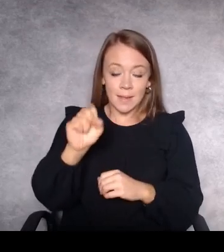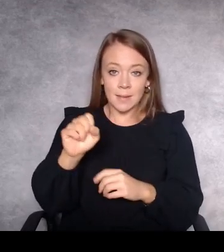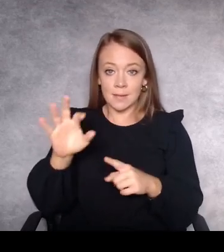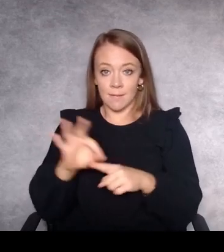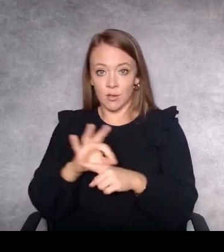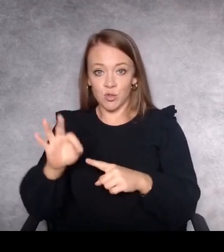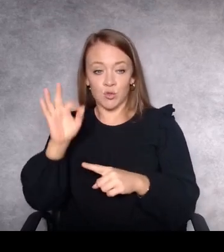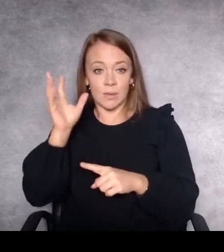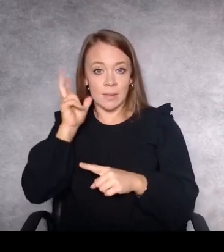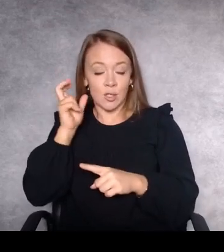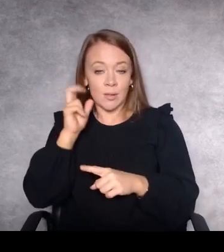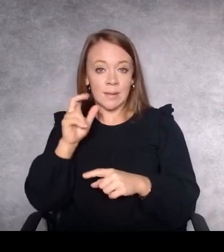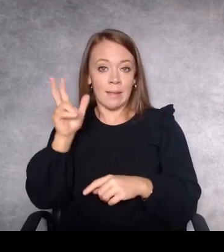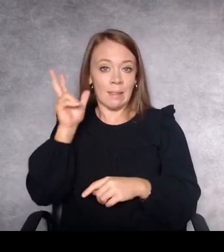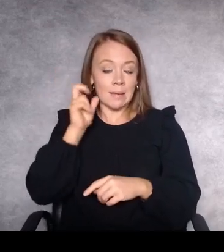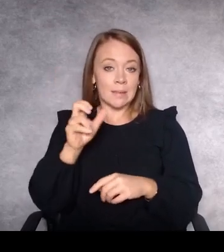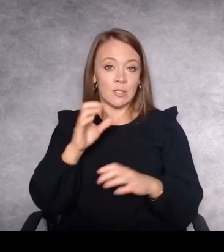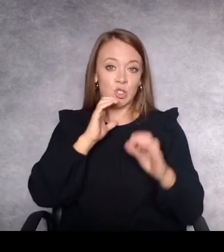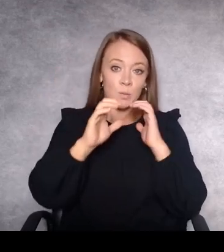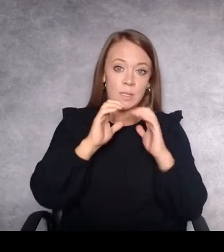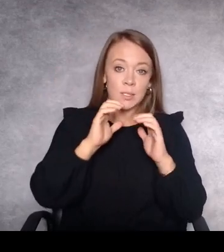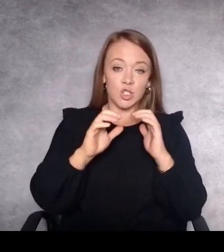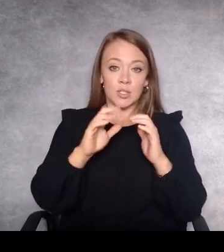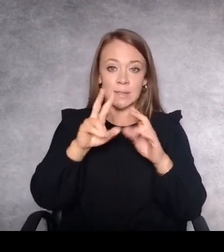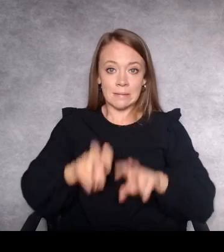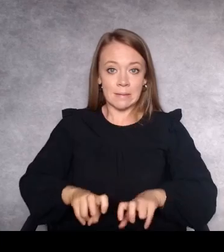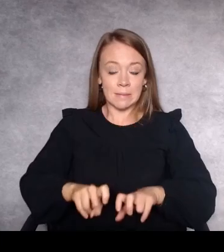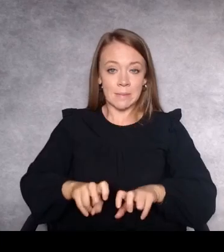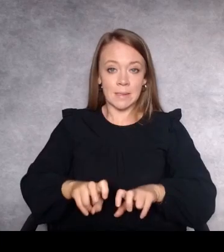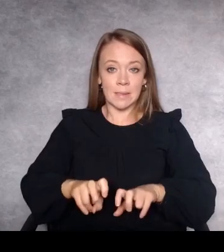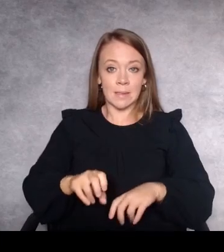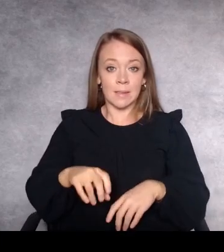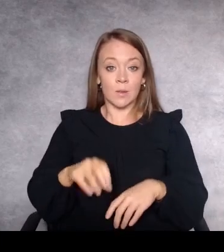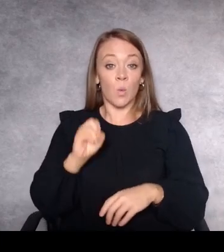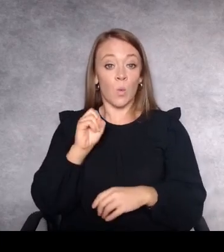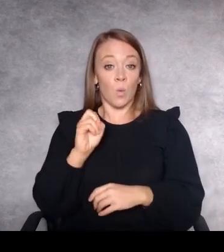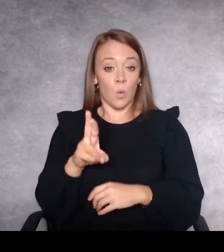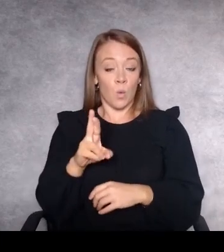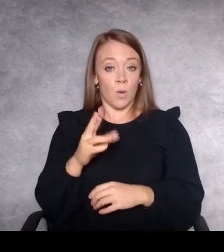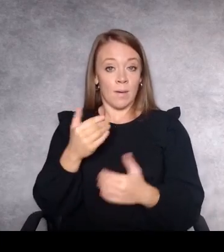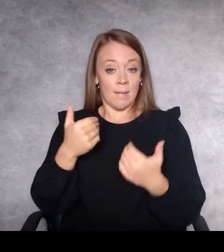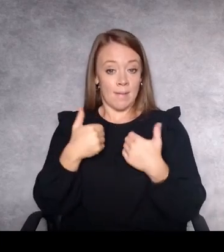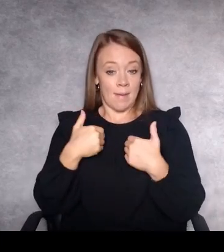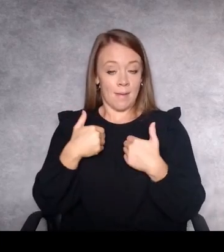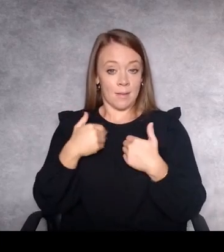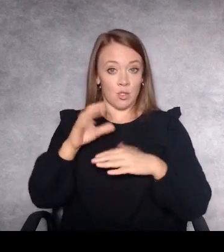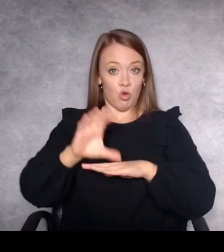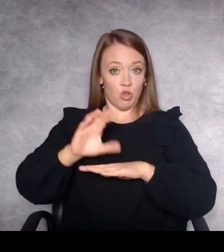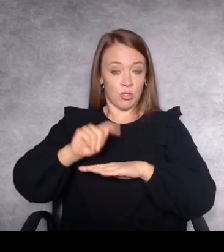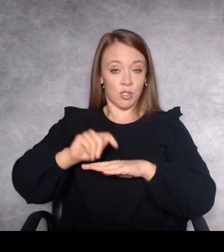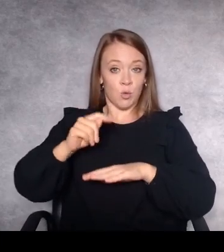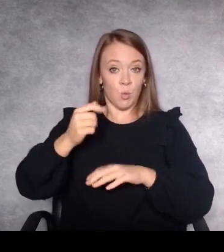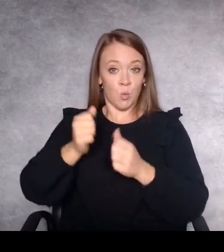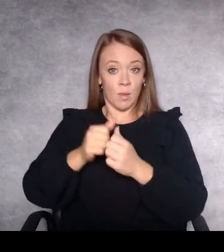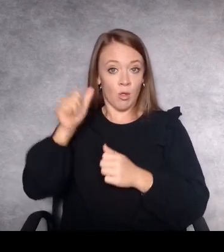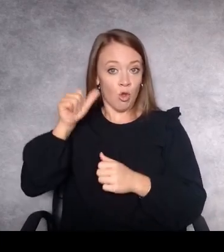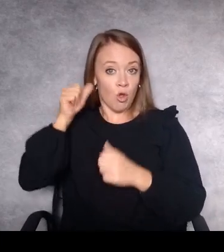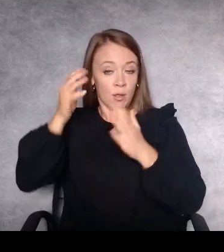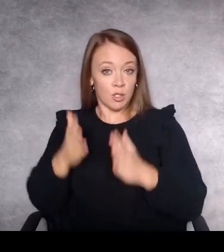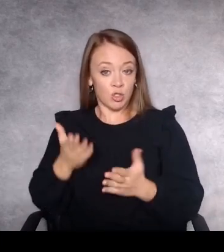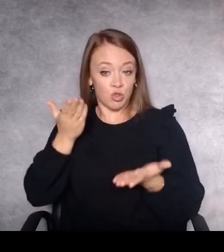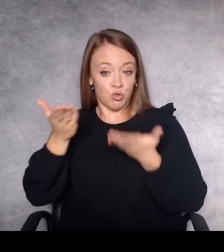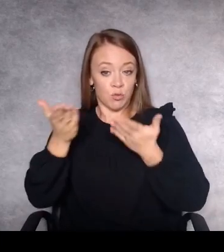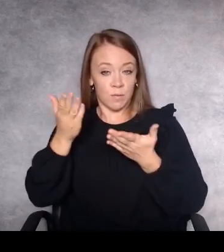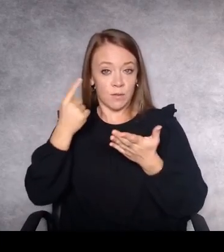status and functional hearing, listening, and communication assessment, or has consultation with audiology